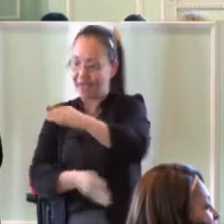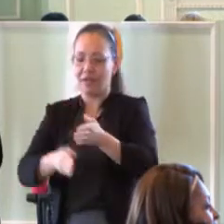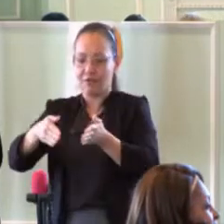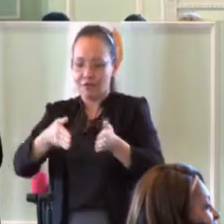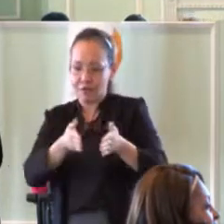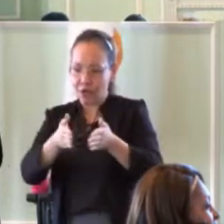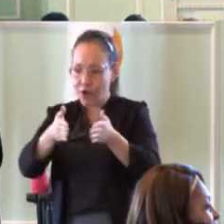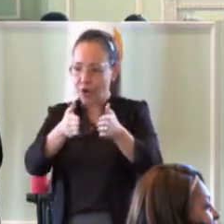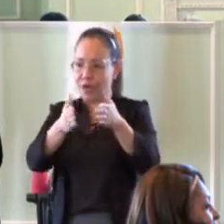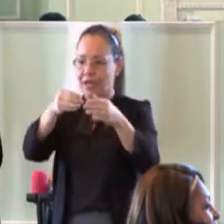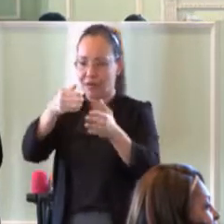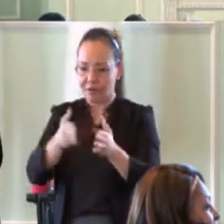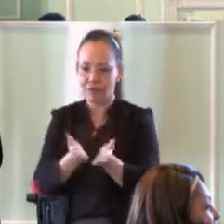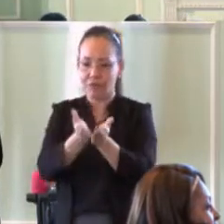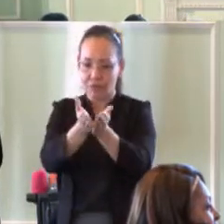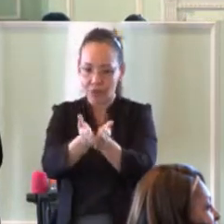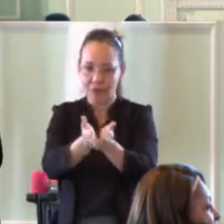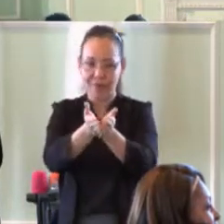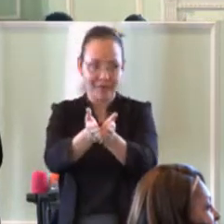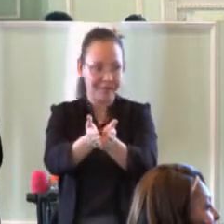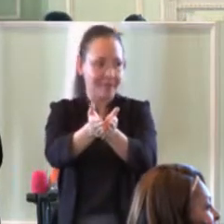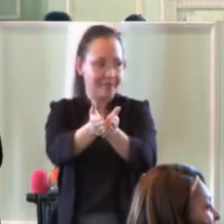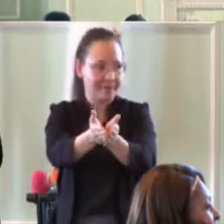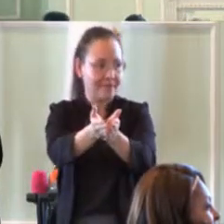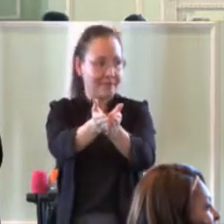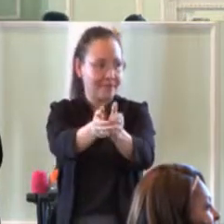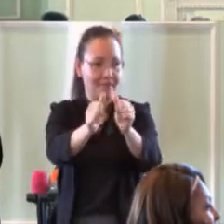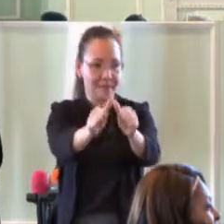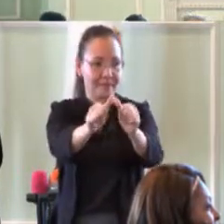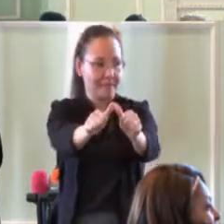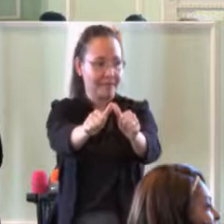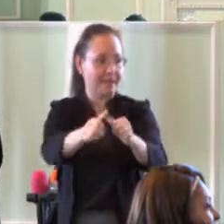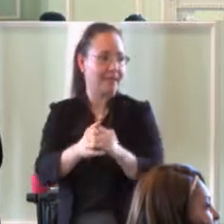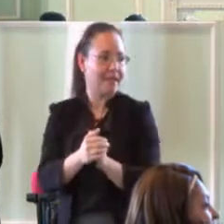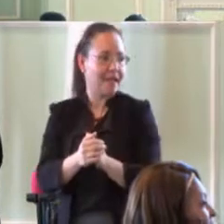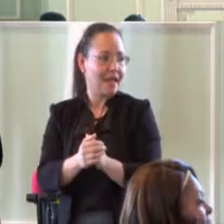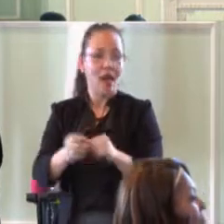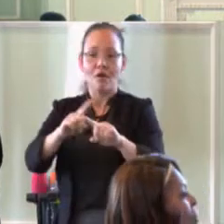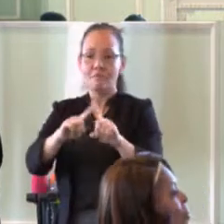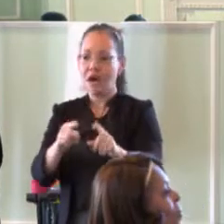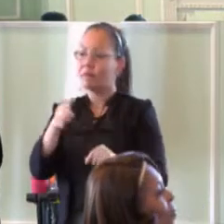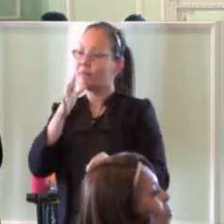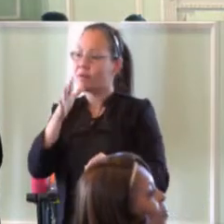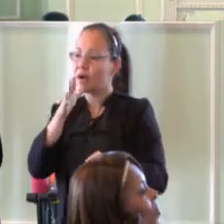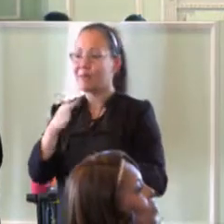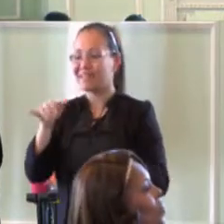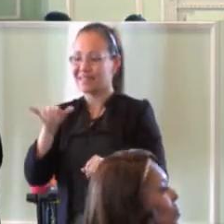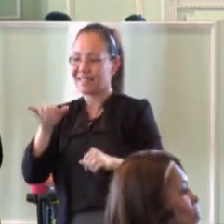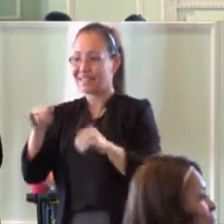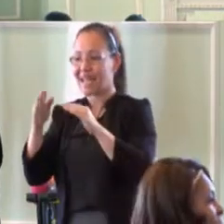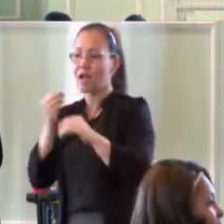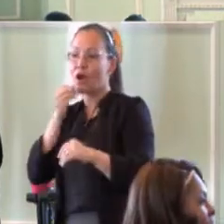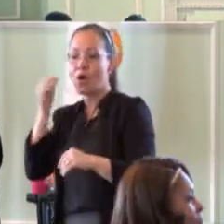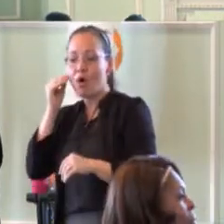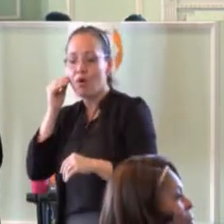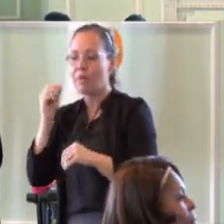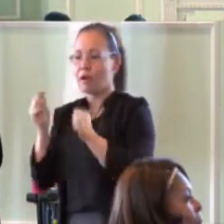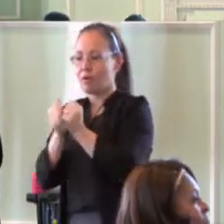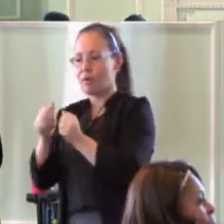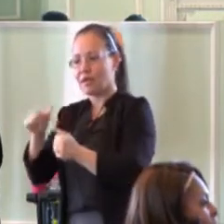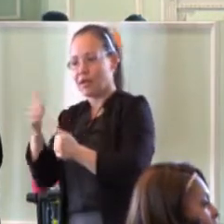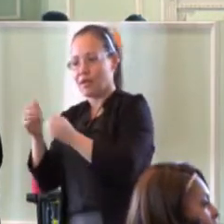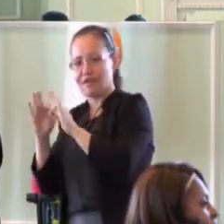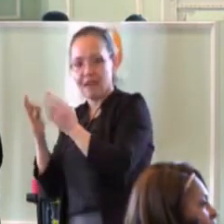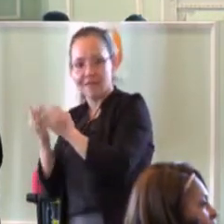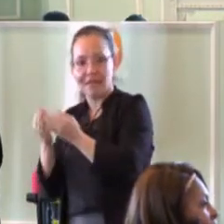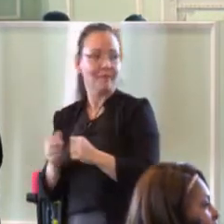river. But the mother had to go back home because she had to stay there with Aaron, her other son. And the baby went